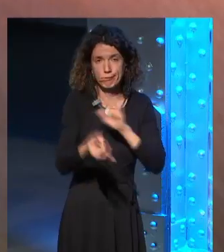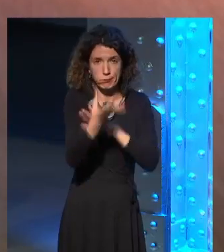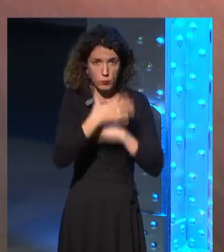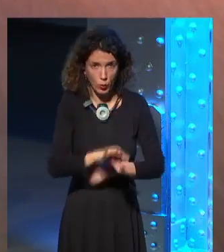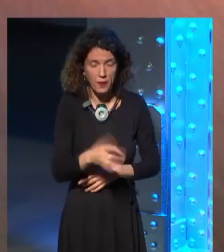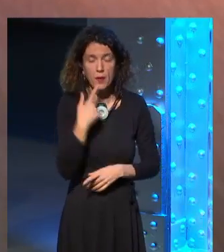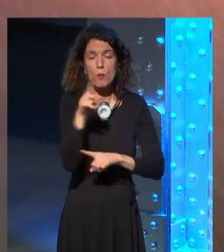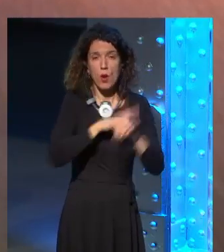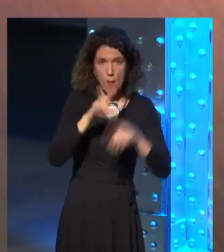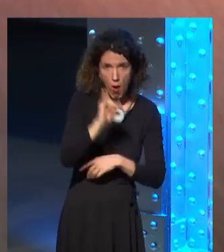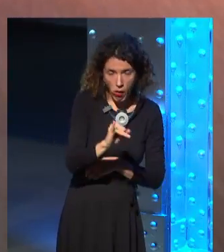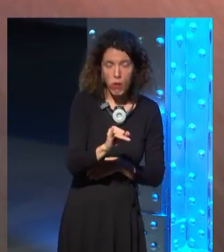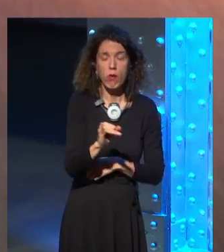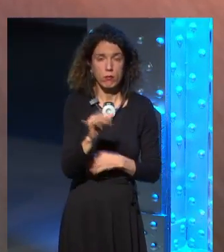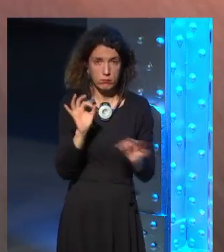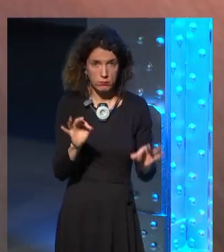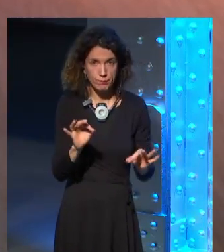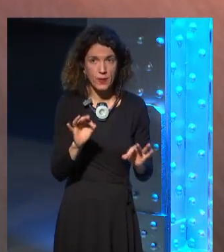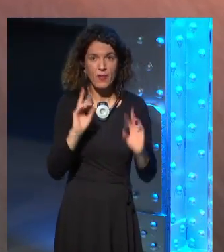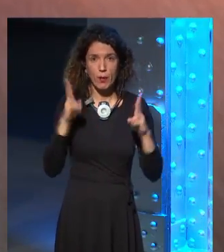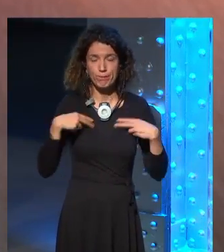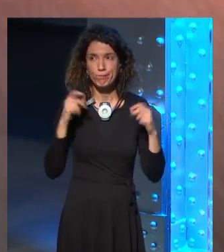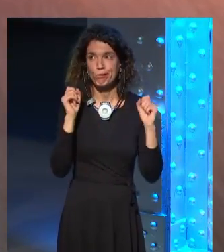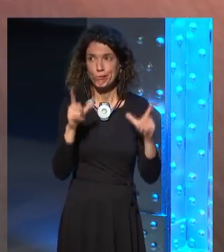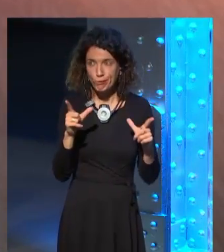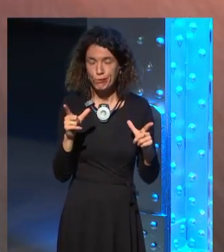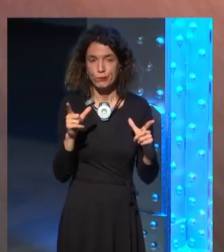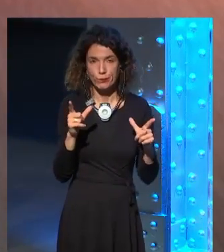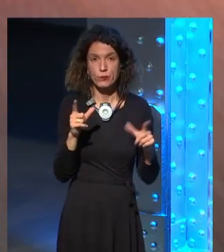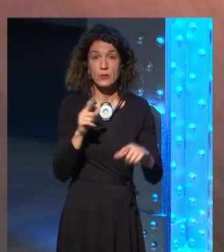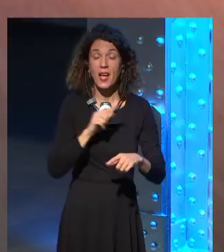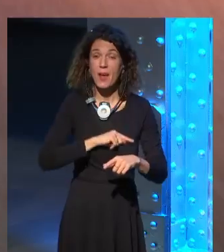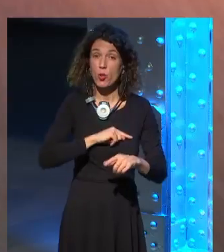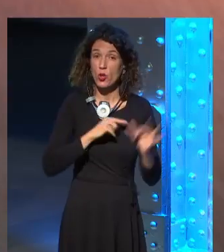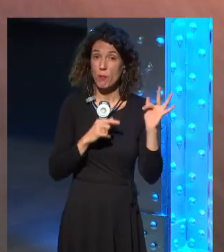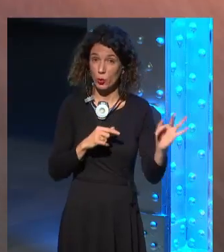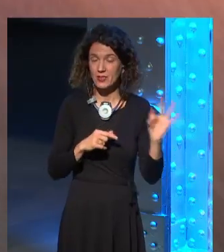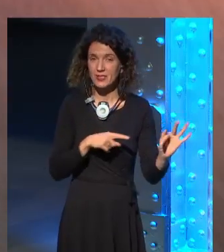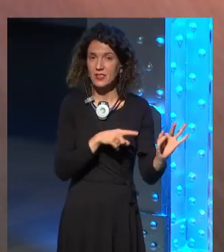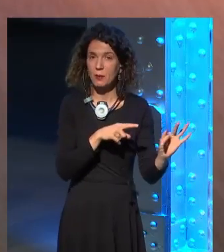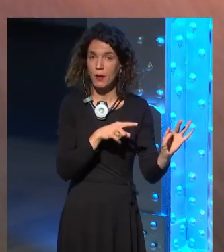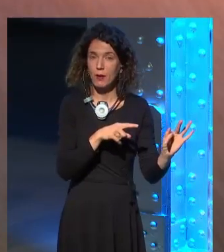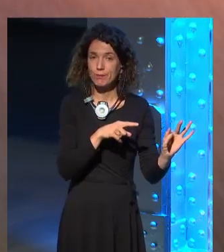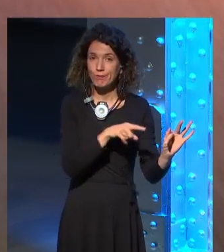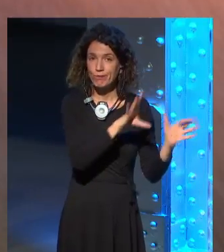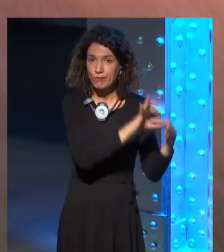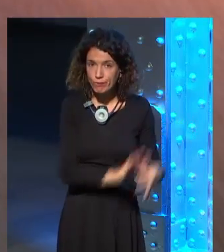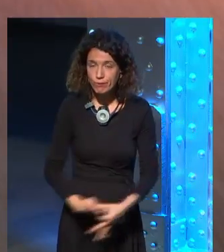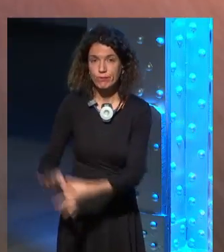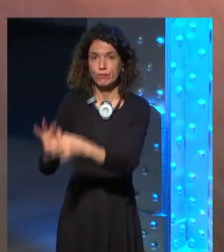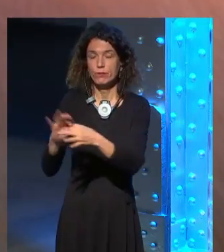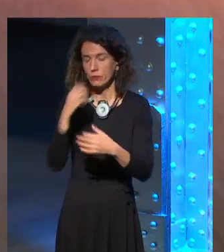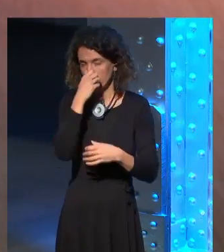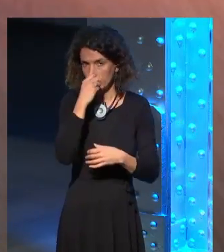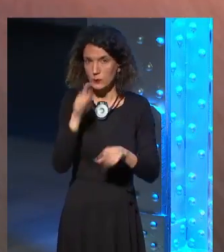of realizing that positive emotions are associated with better